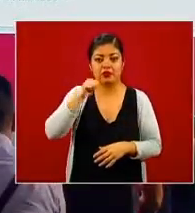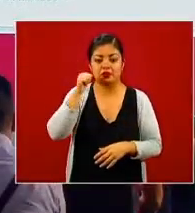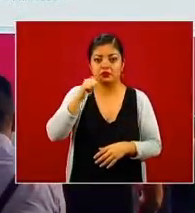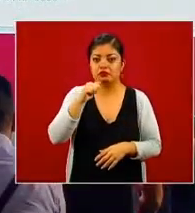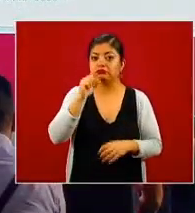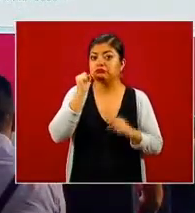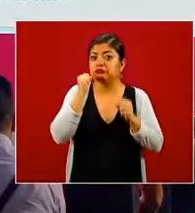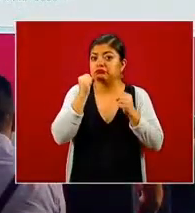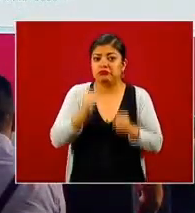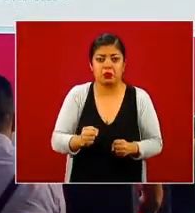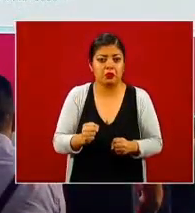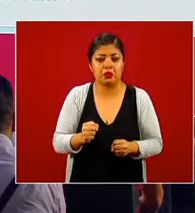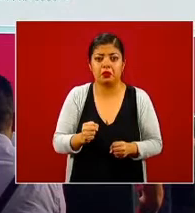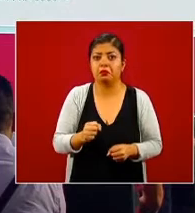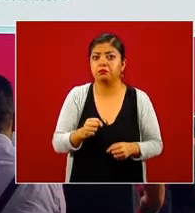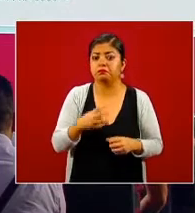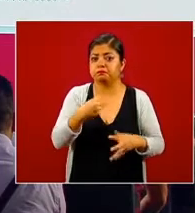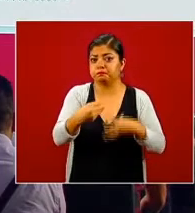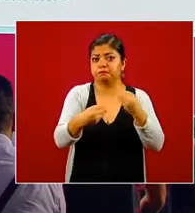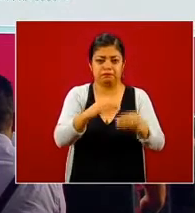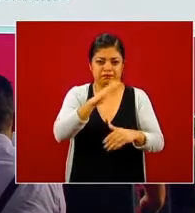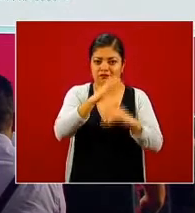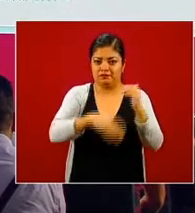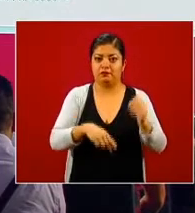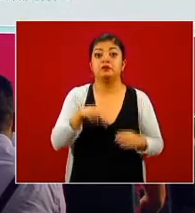10th, we would have